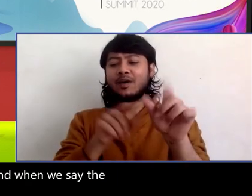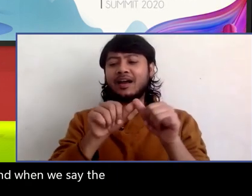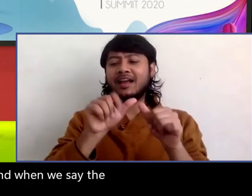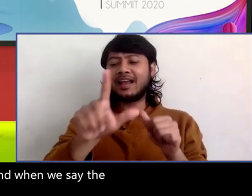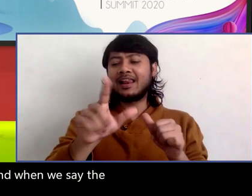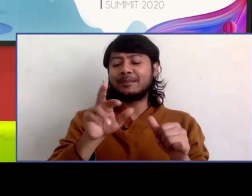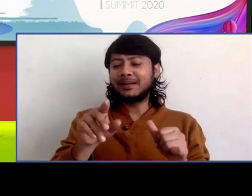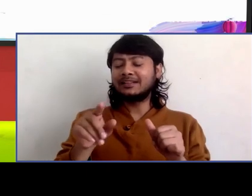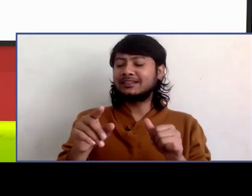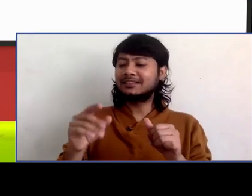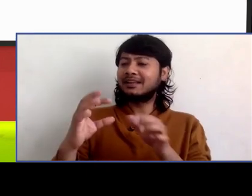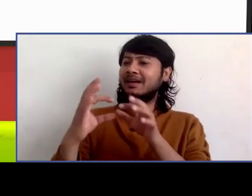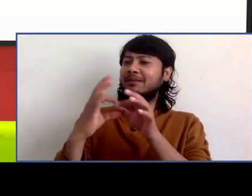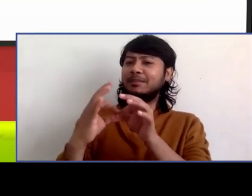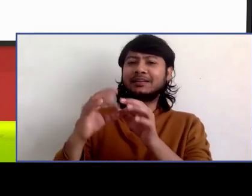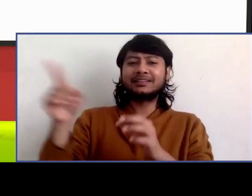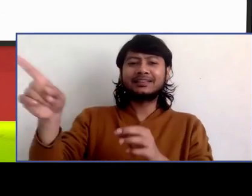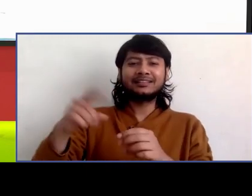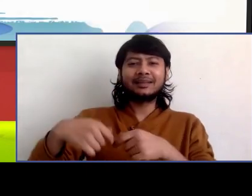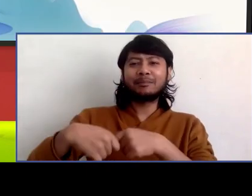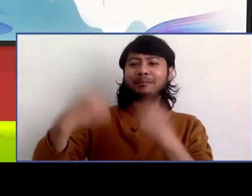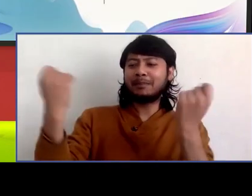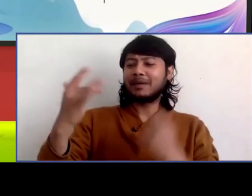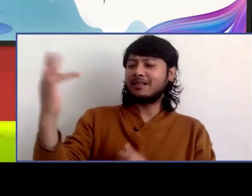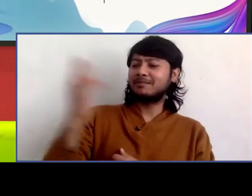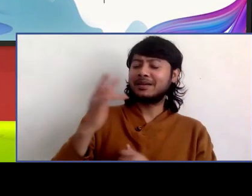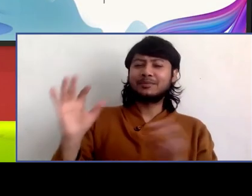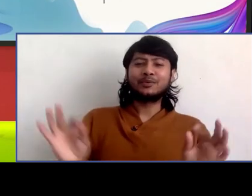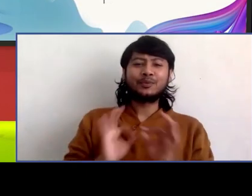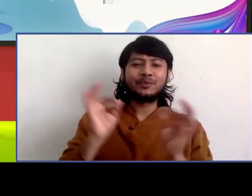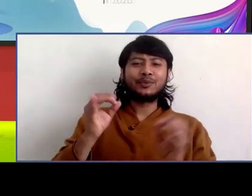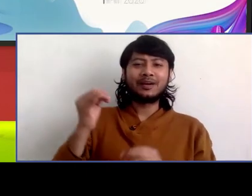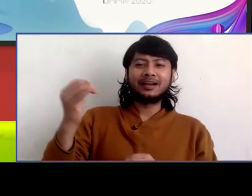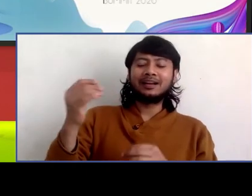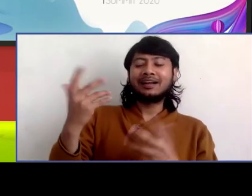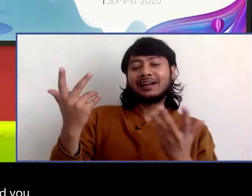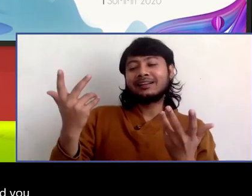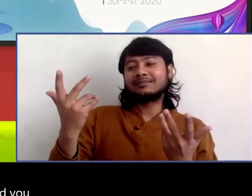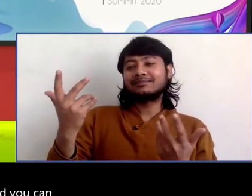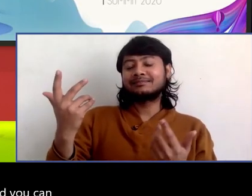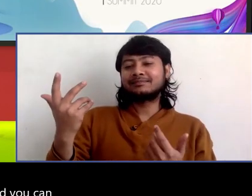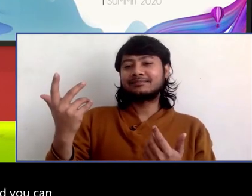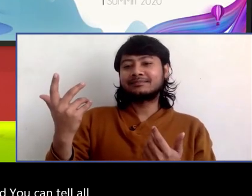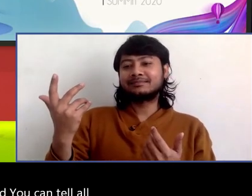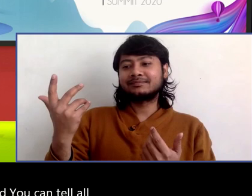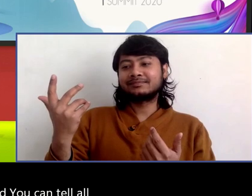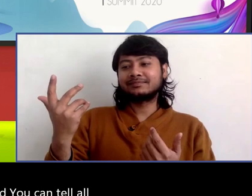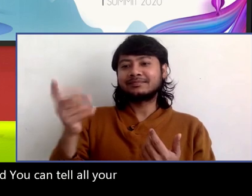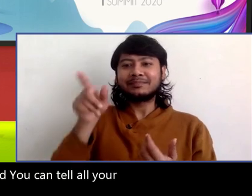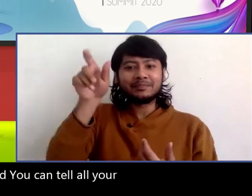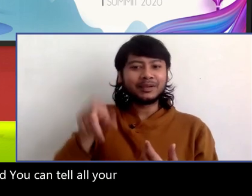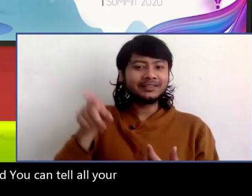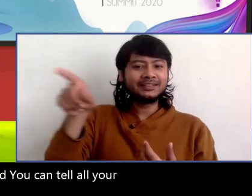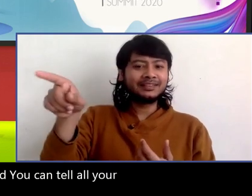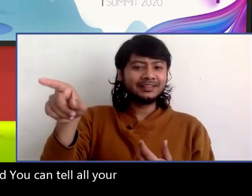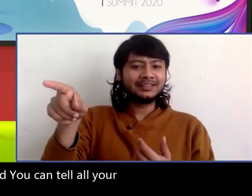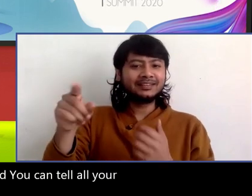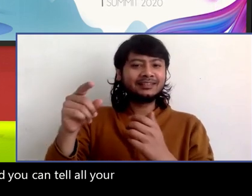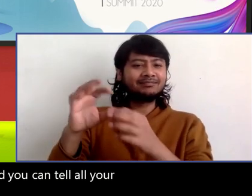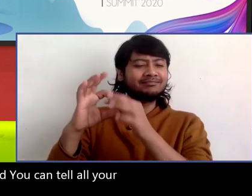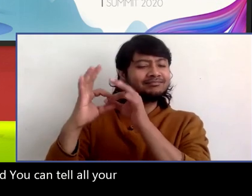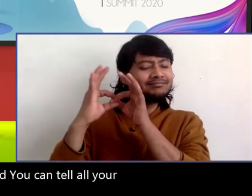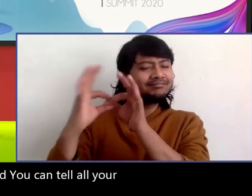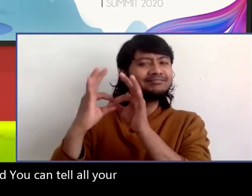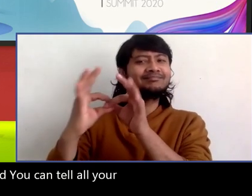friend. And do you all have that one best friend or a friend you can tell all your secrets to? A friend who includes you in everything he or